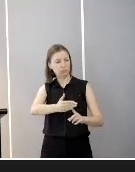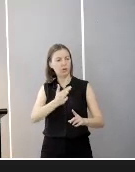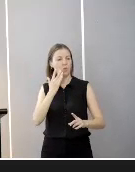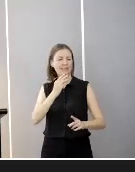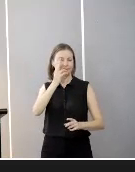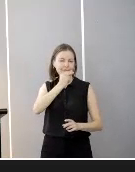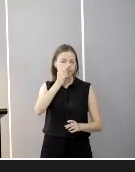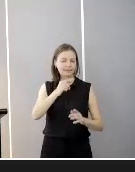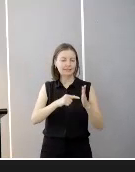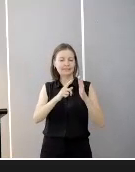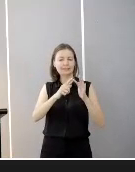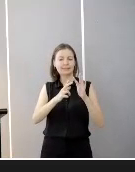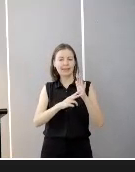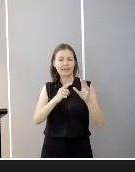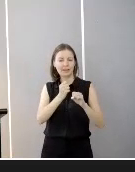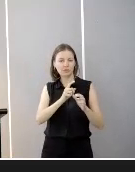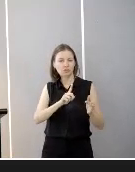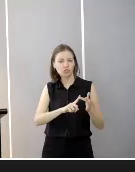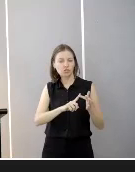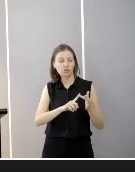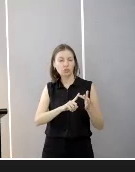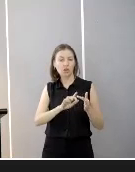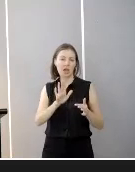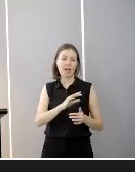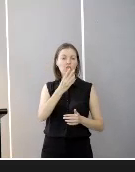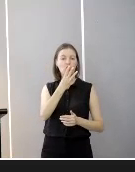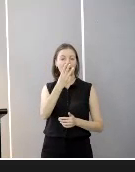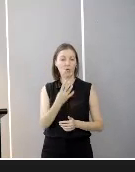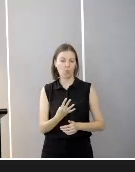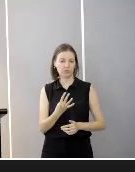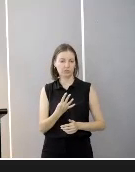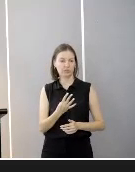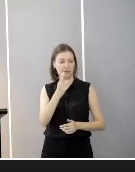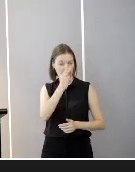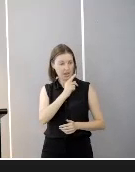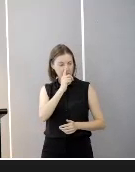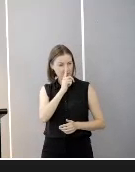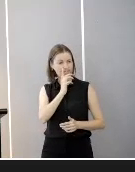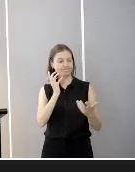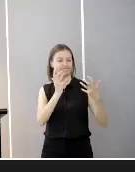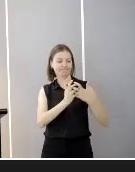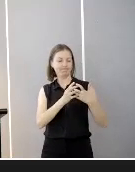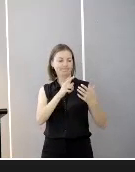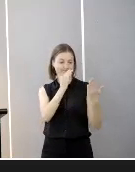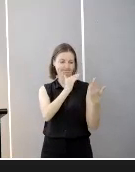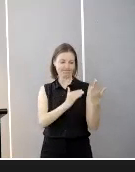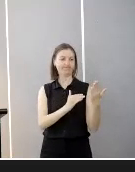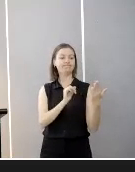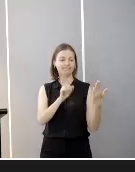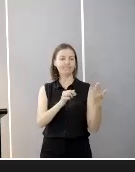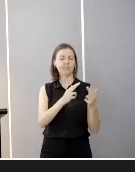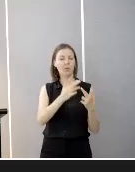that over half or up to 3/4 of young people will meet criteria for a mental disorder. And then these